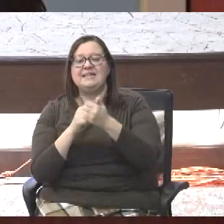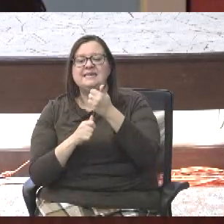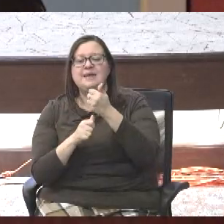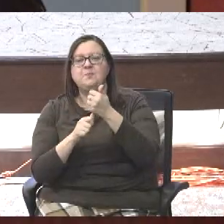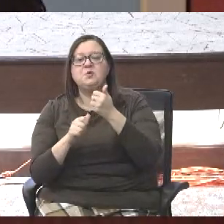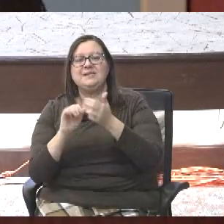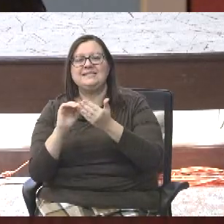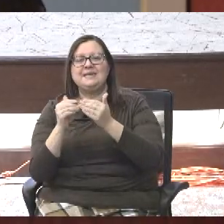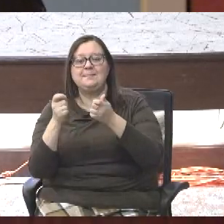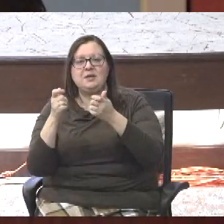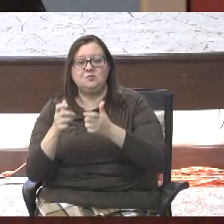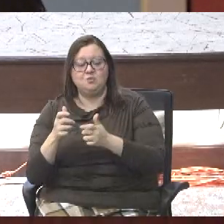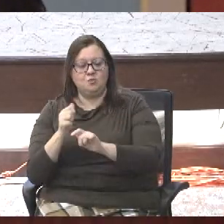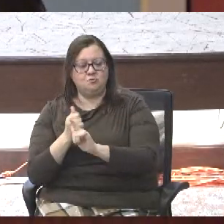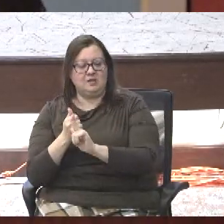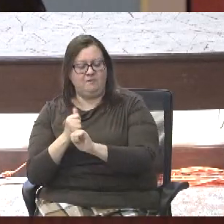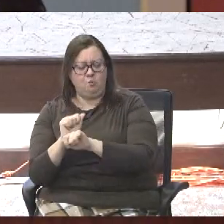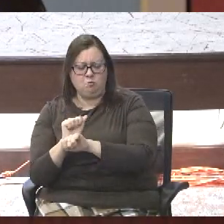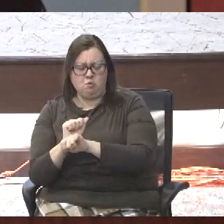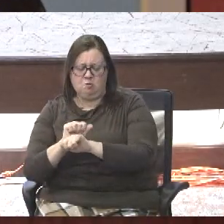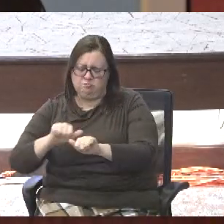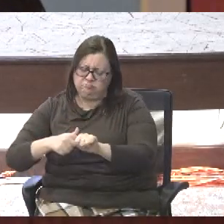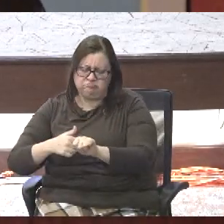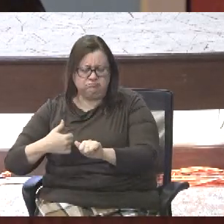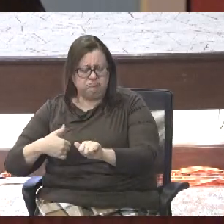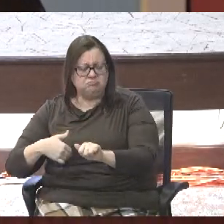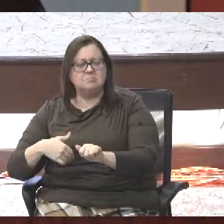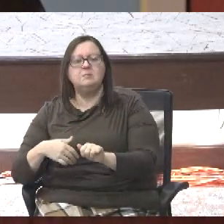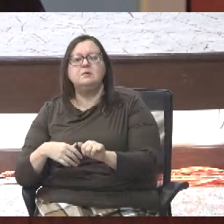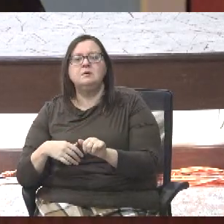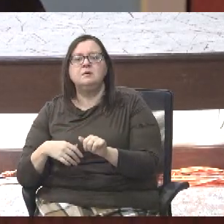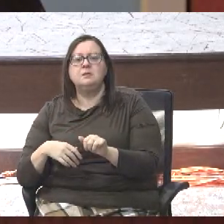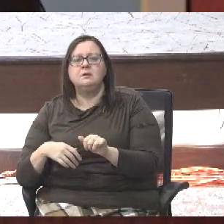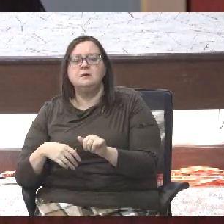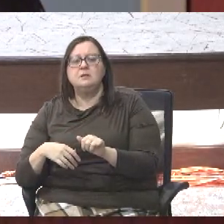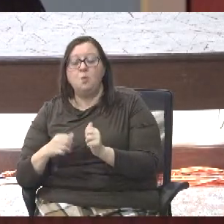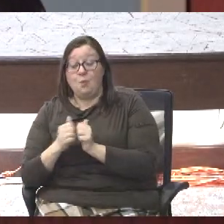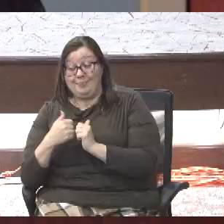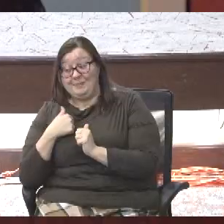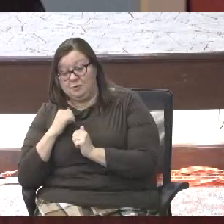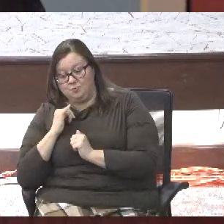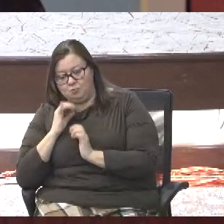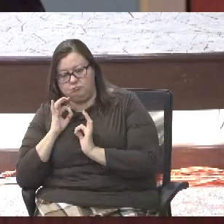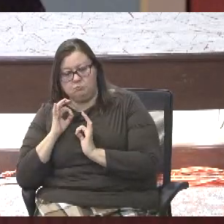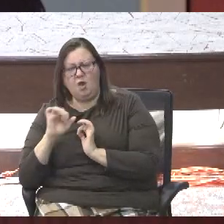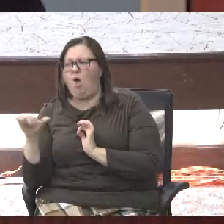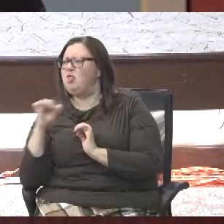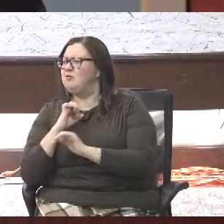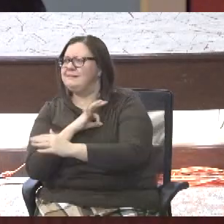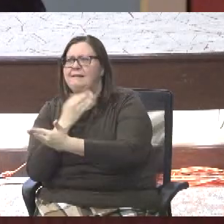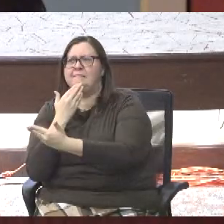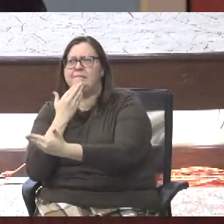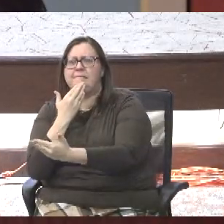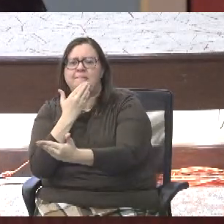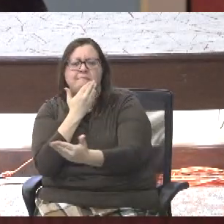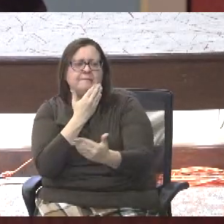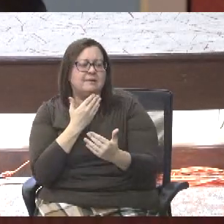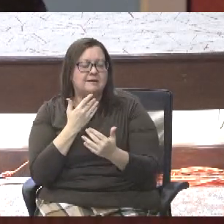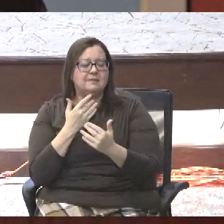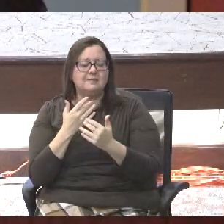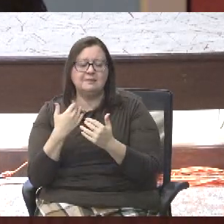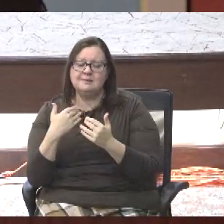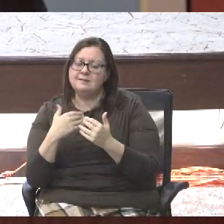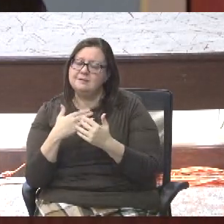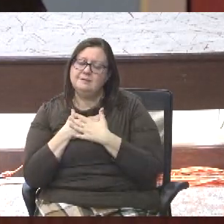behind this project with me and so many other staff. But I just want to be